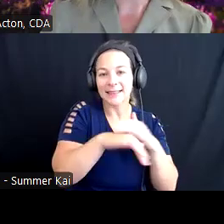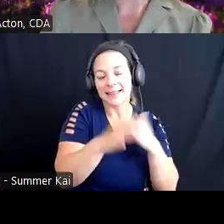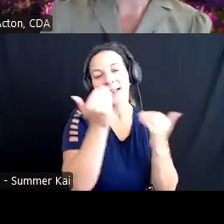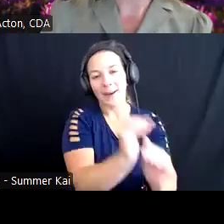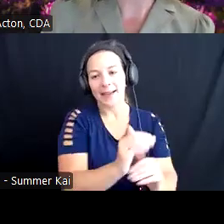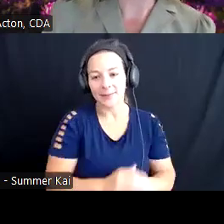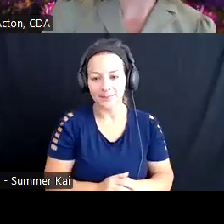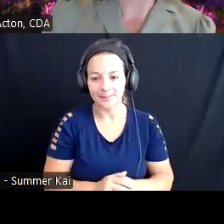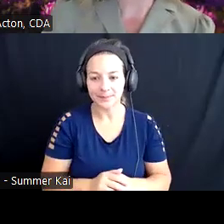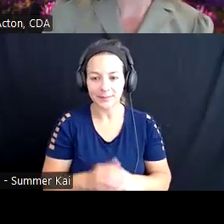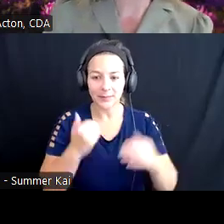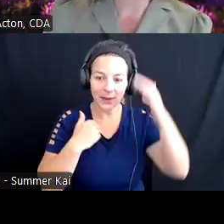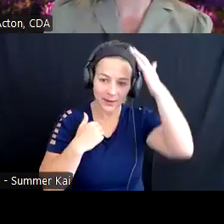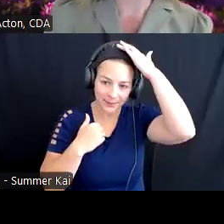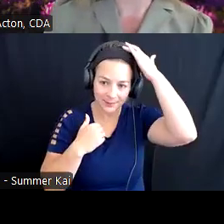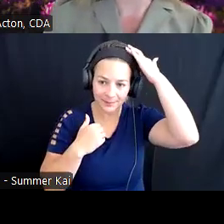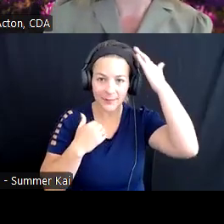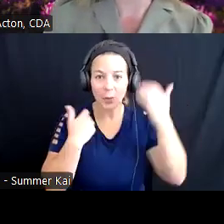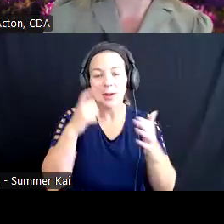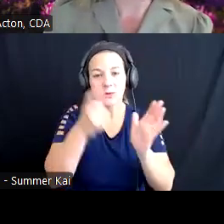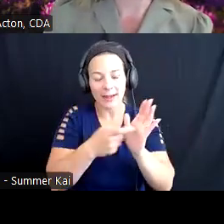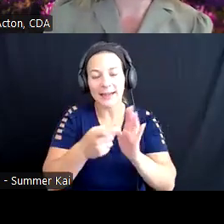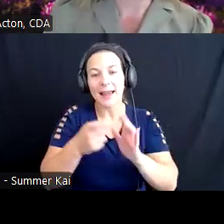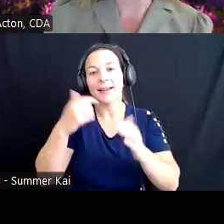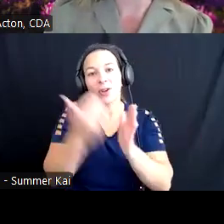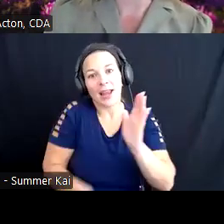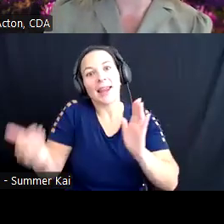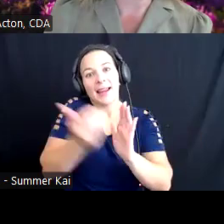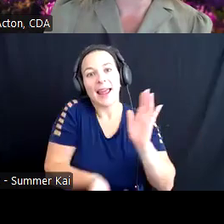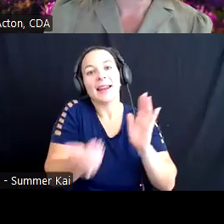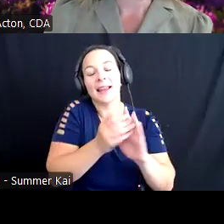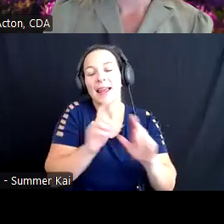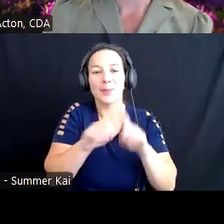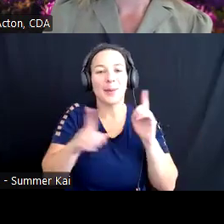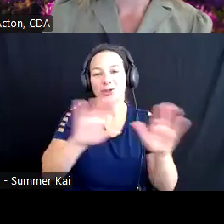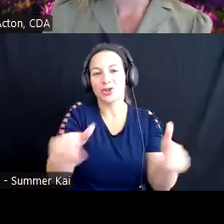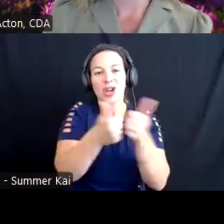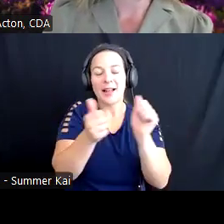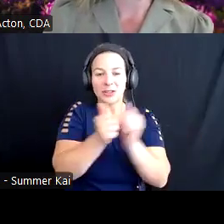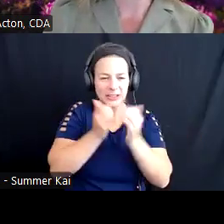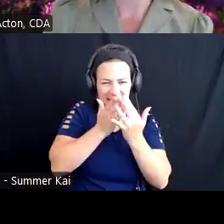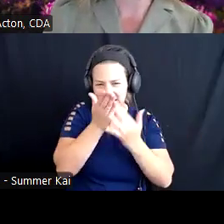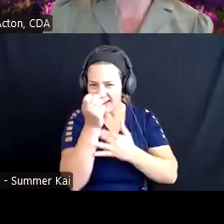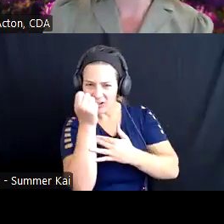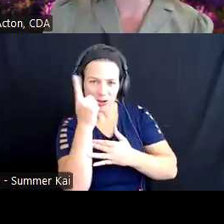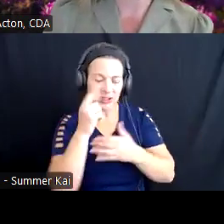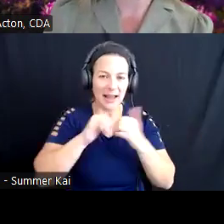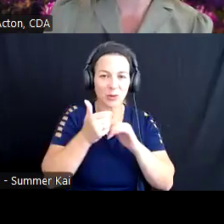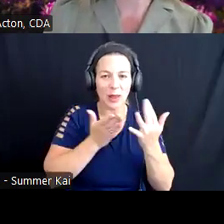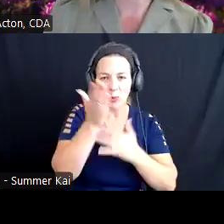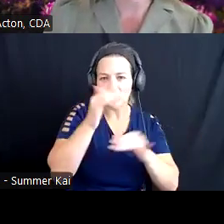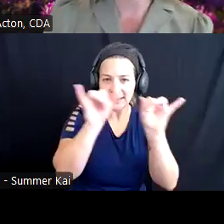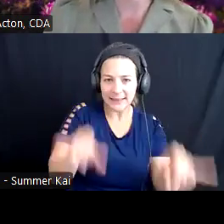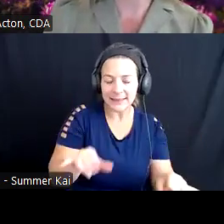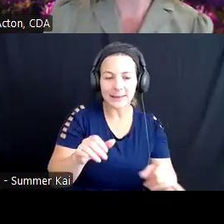We hear this time and time again, but really a challenge with navigating the system. The network of programs and providers is